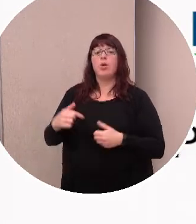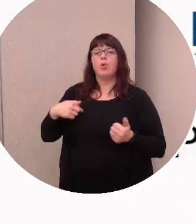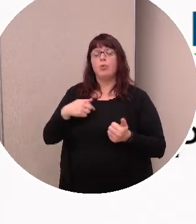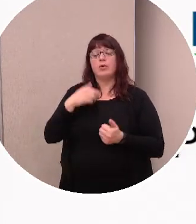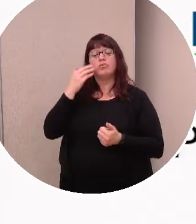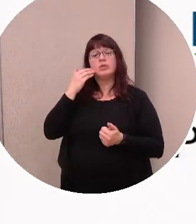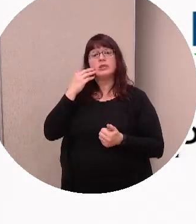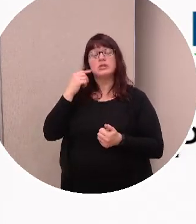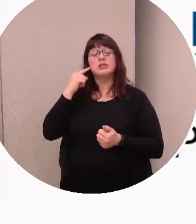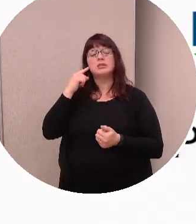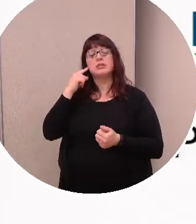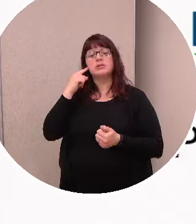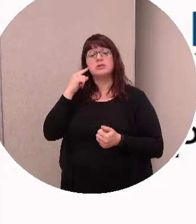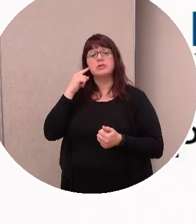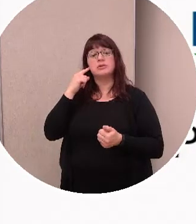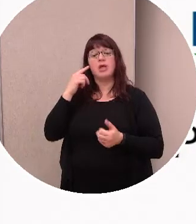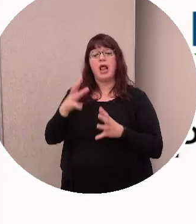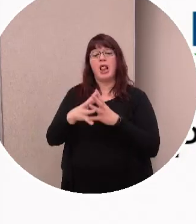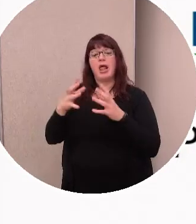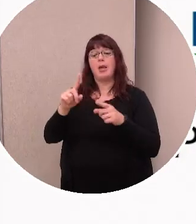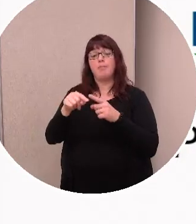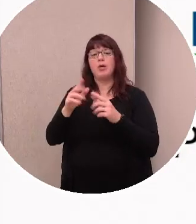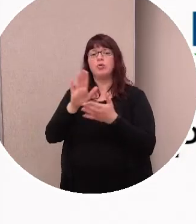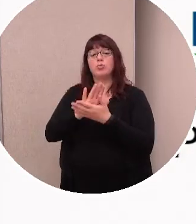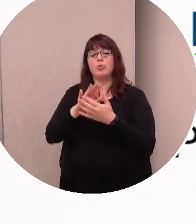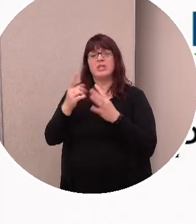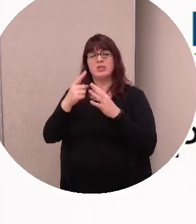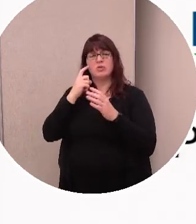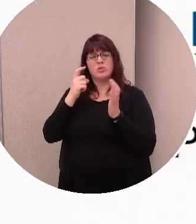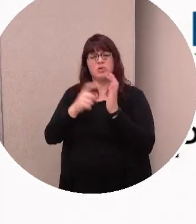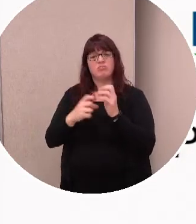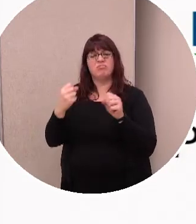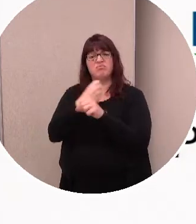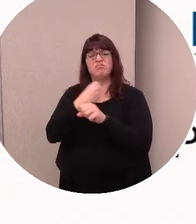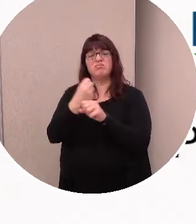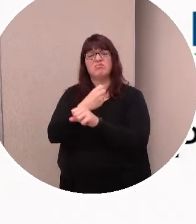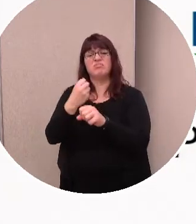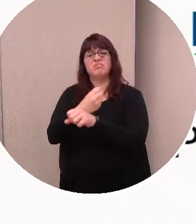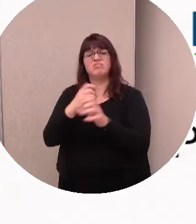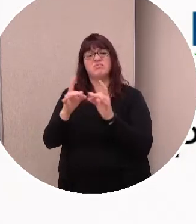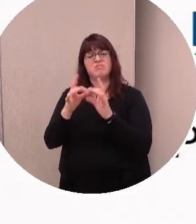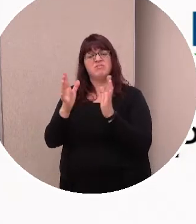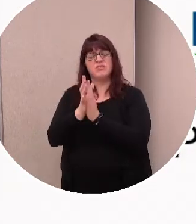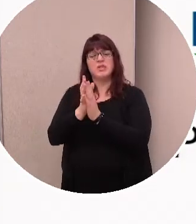hearing a lot about violence in schools, in particular,